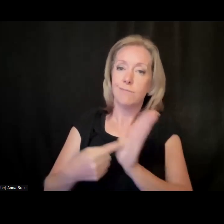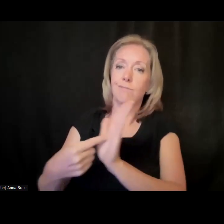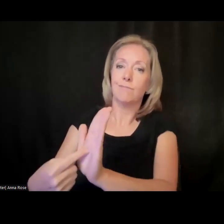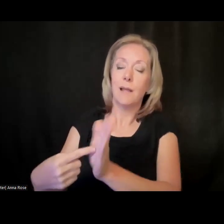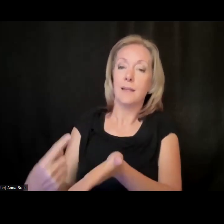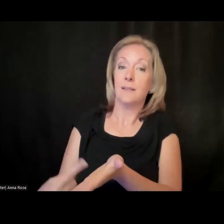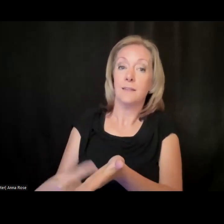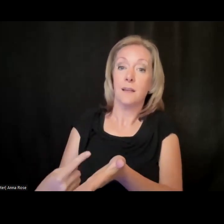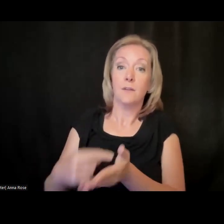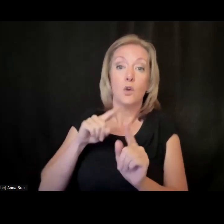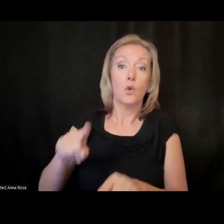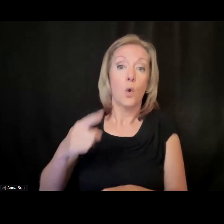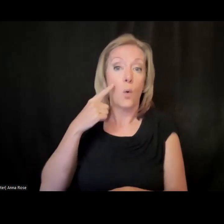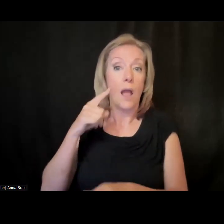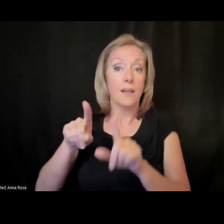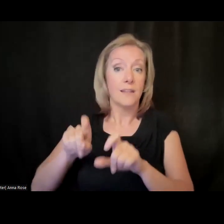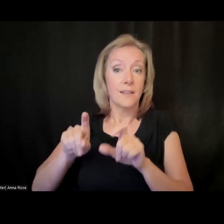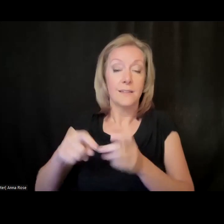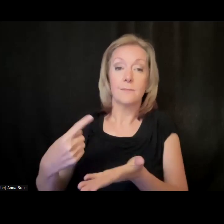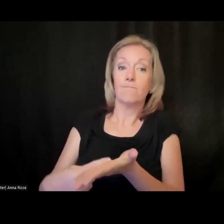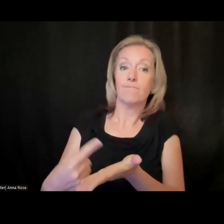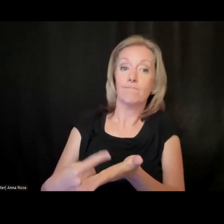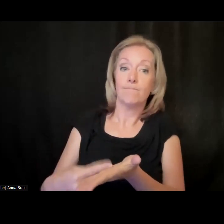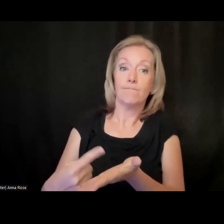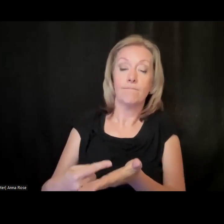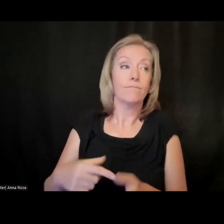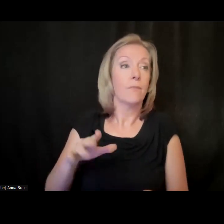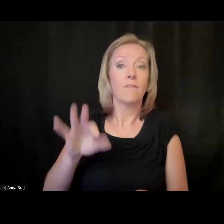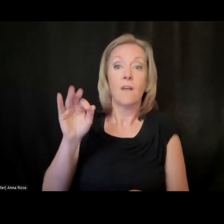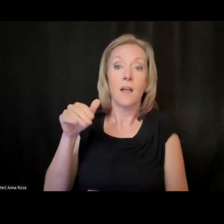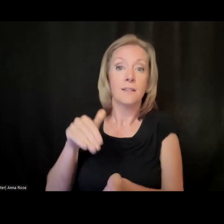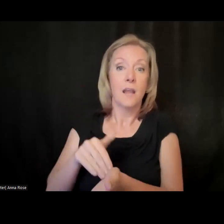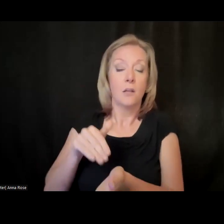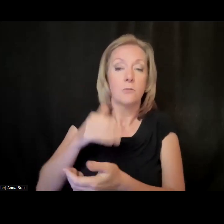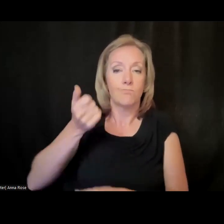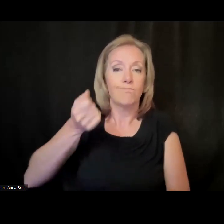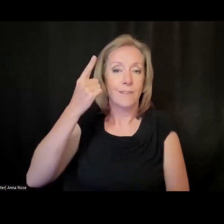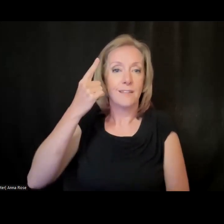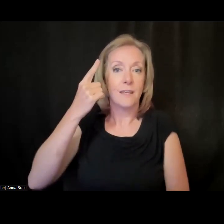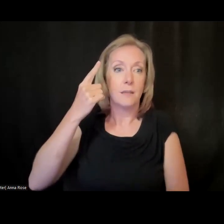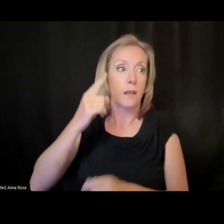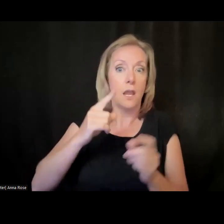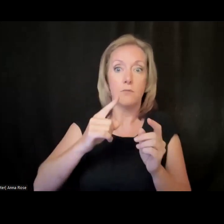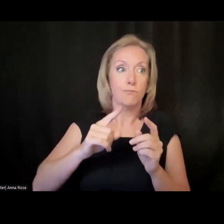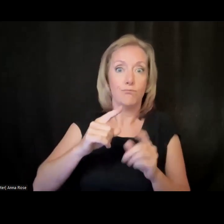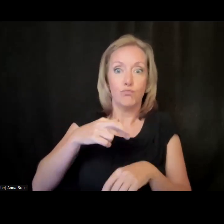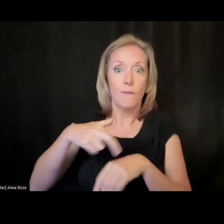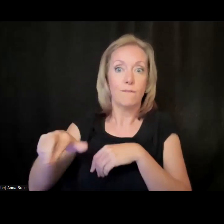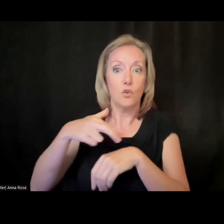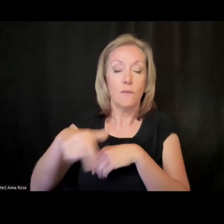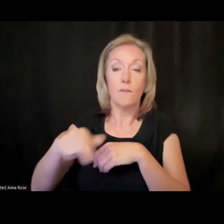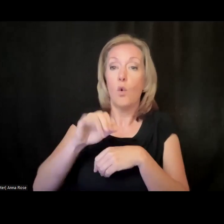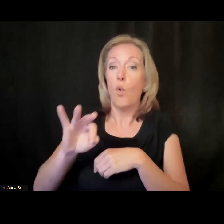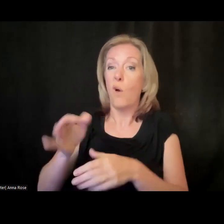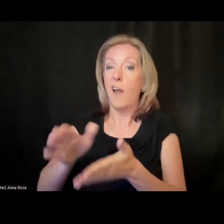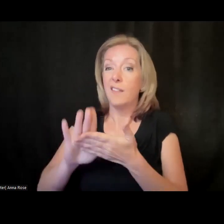those eye exams and start those conversations, to find the doctor who gets it and literally use that person to speak to